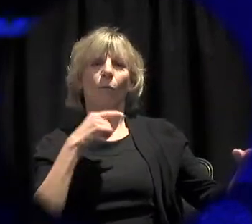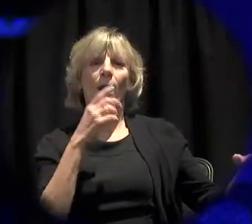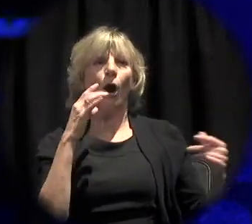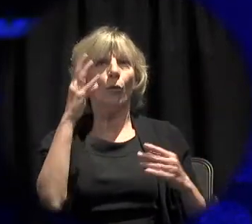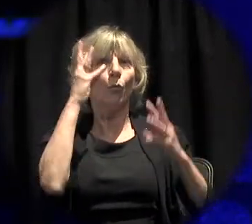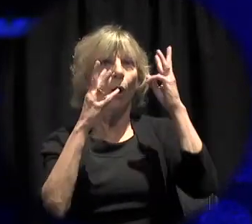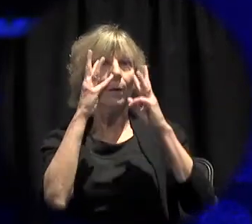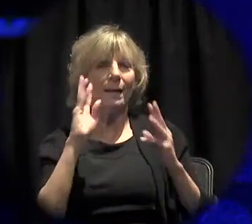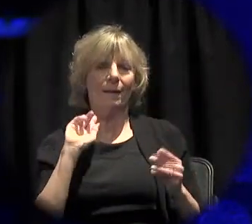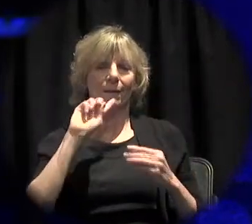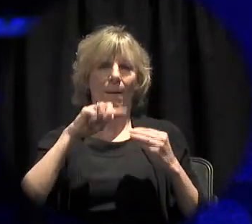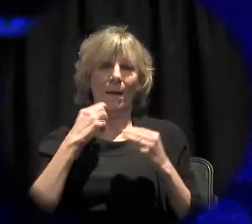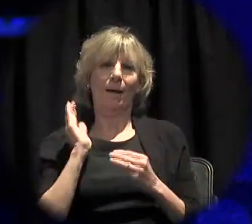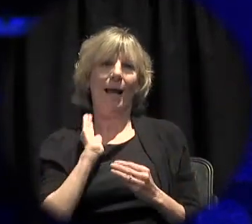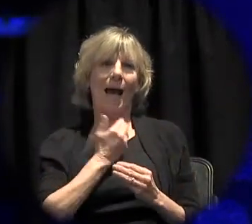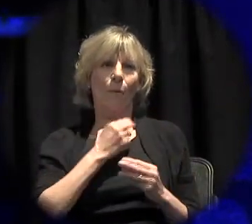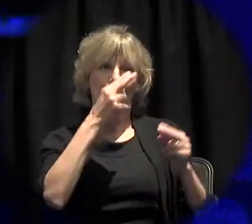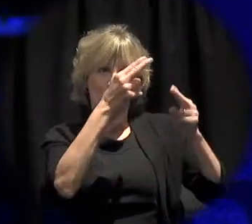us.